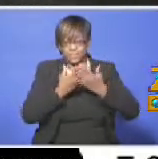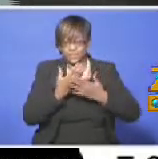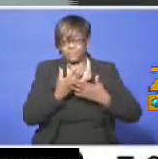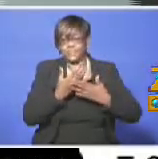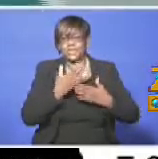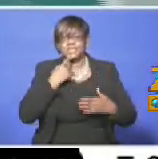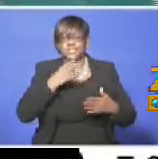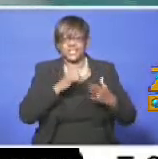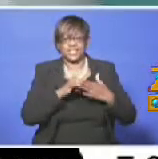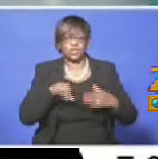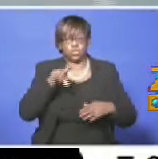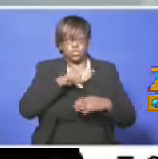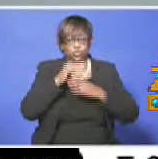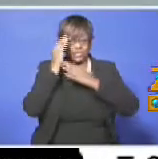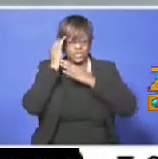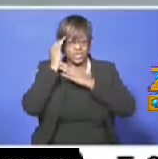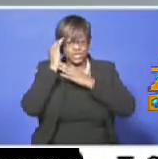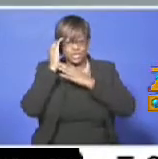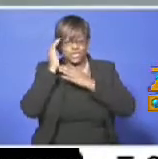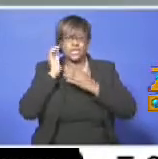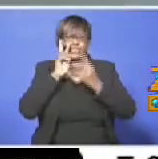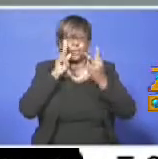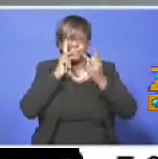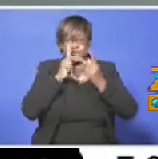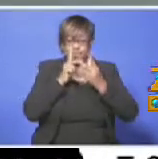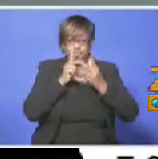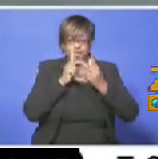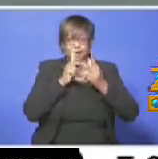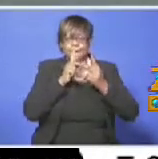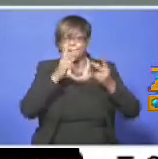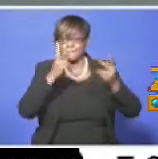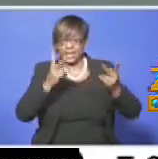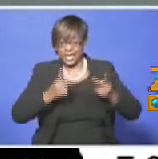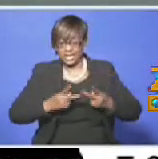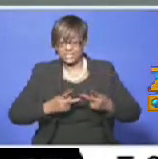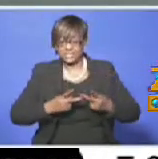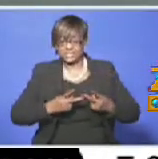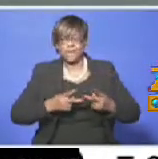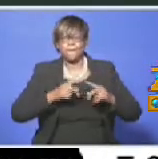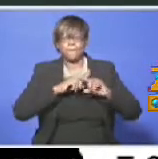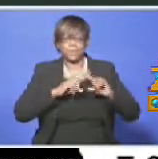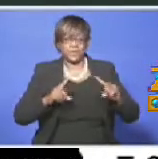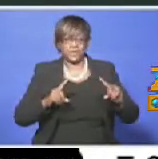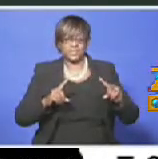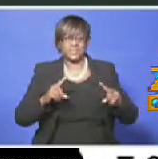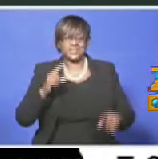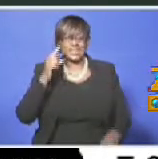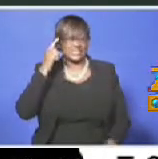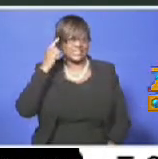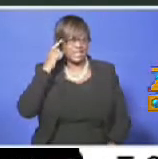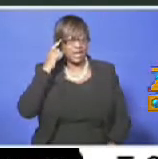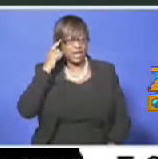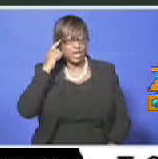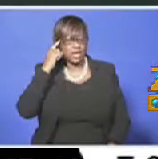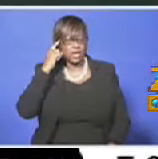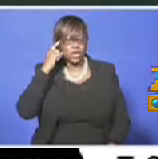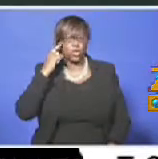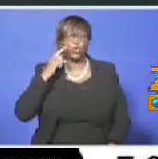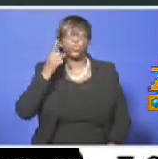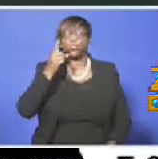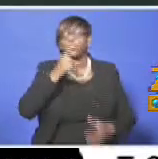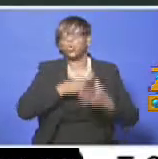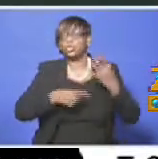in today's market is key in finding the perfect blend of price and amenities. Consider the amenities that